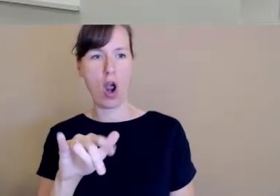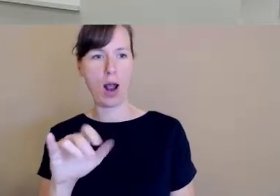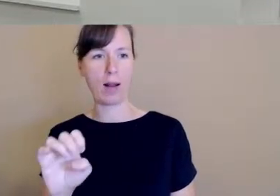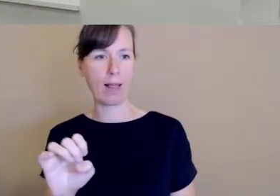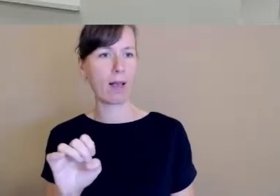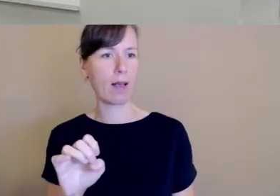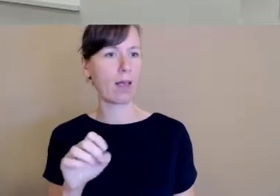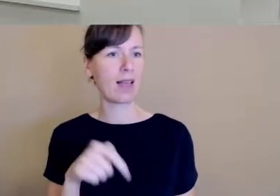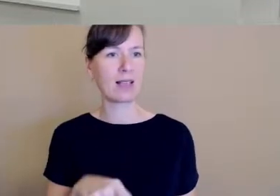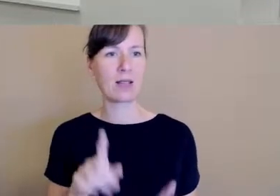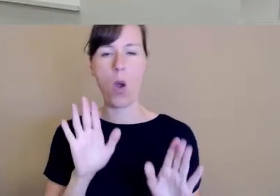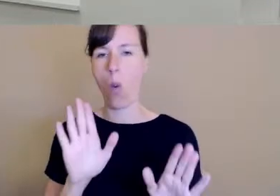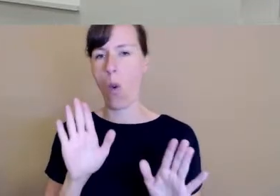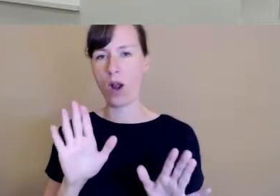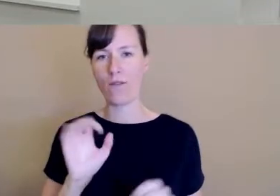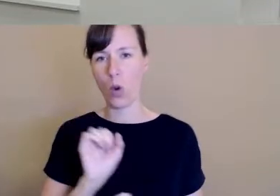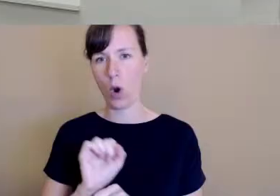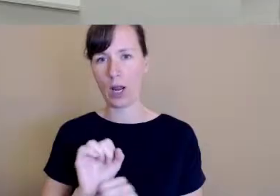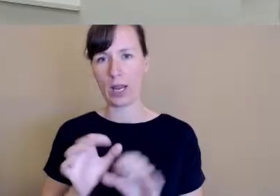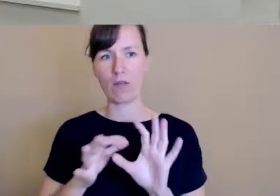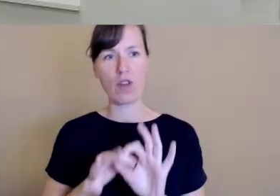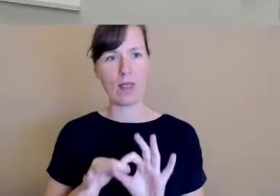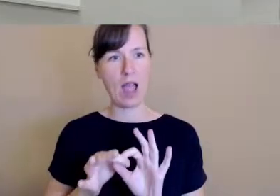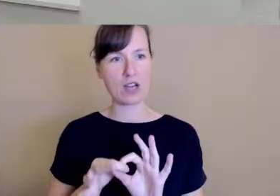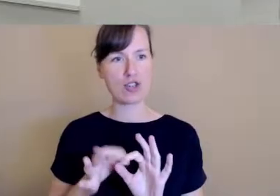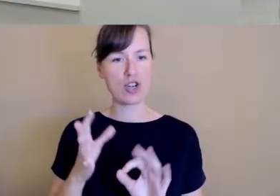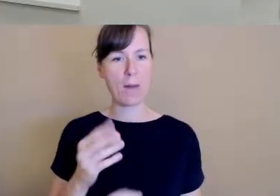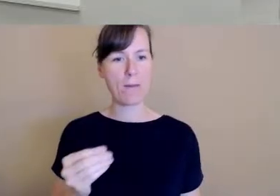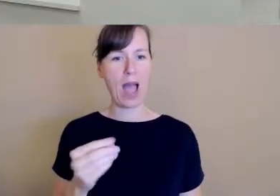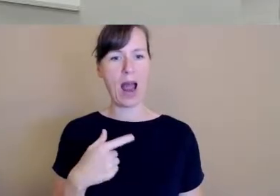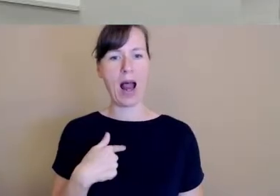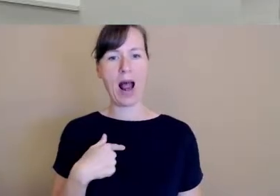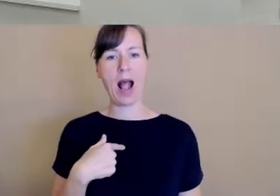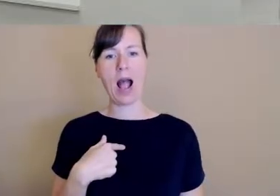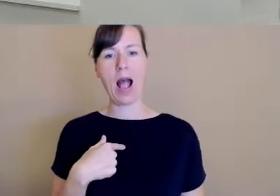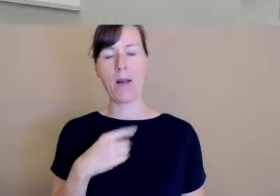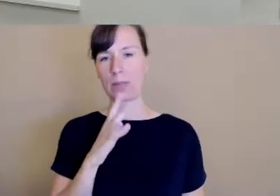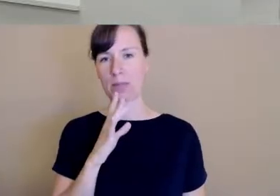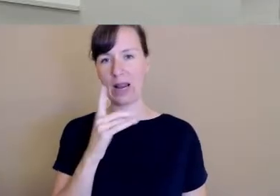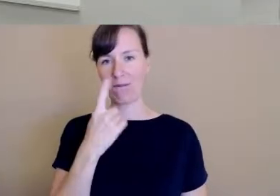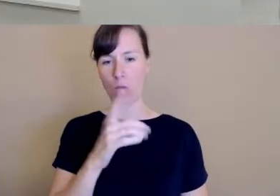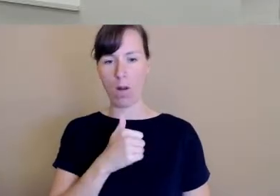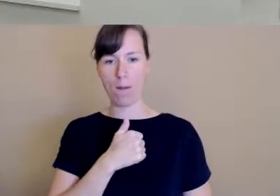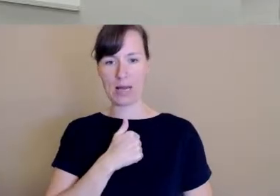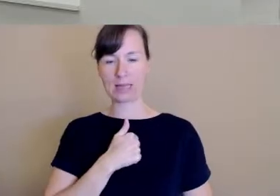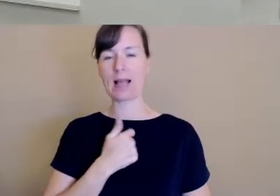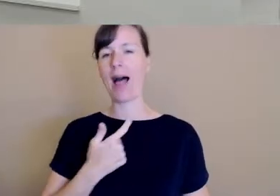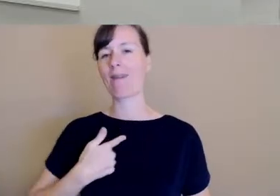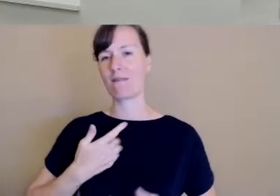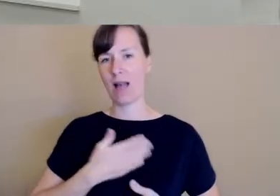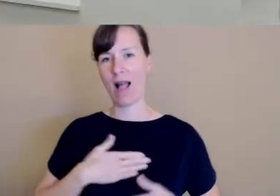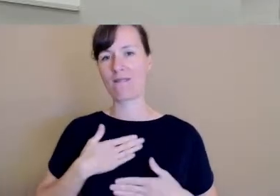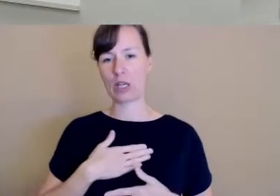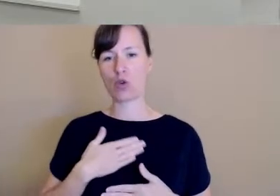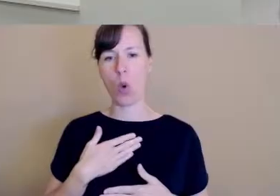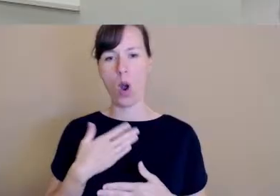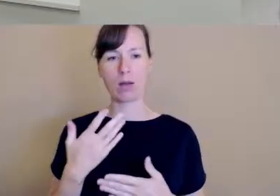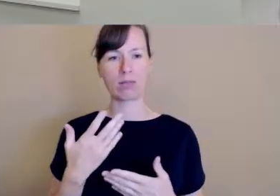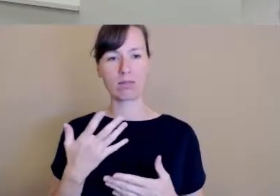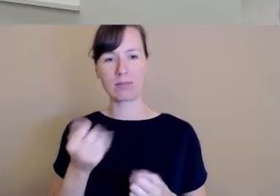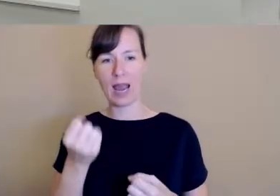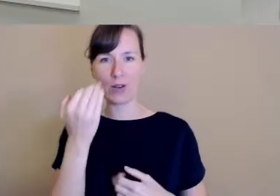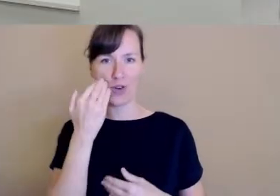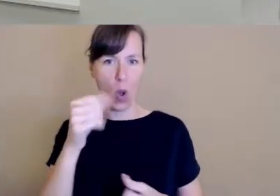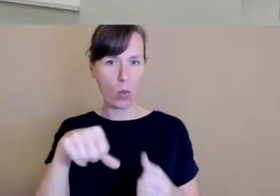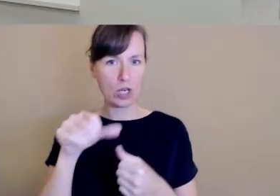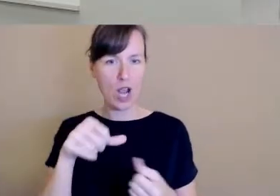a wonderful working relationship, and speaking for myself, I've enjoyed and we've gotten to know each other